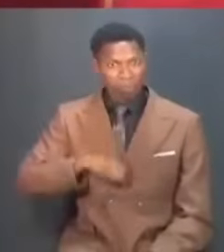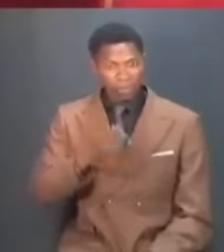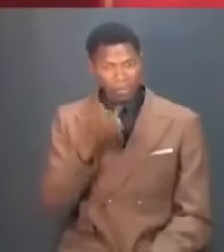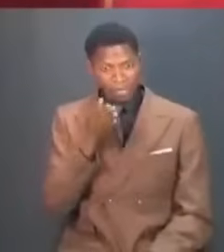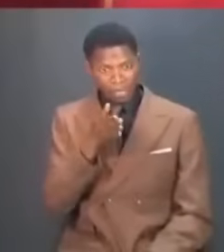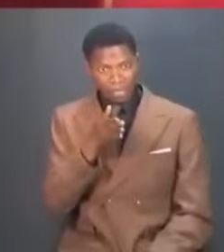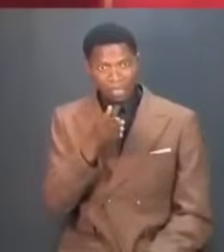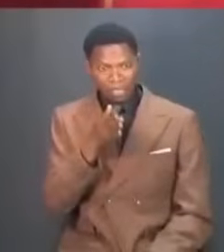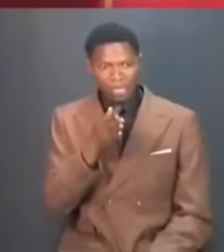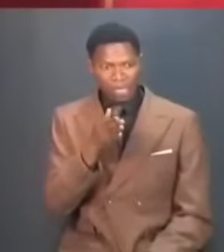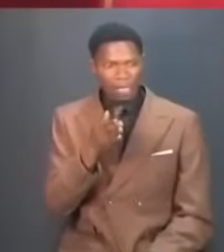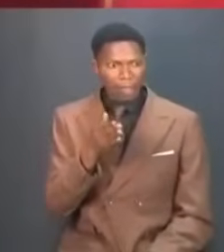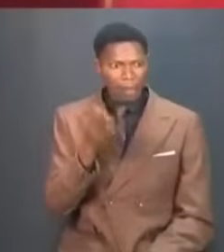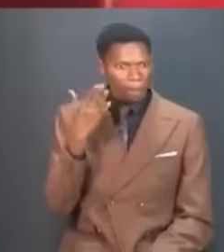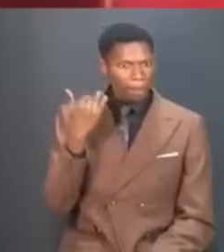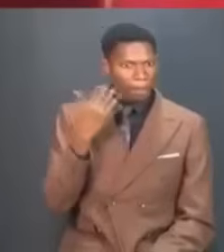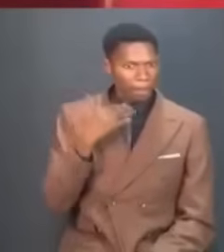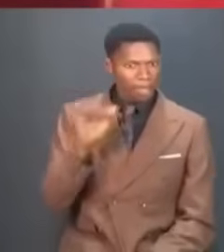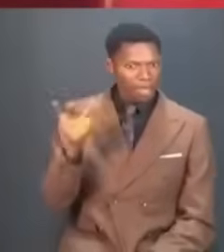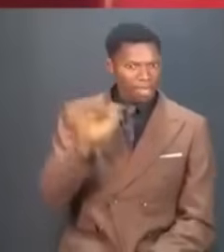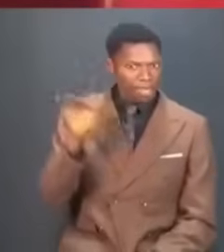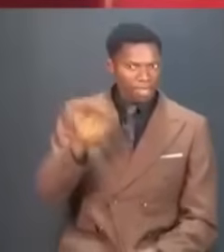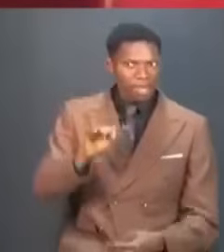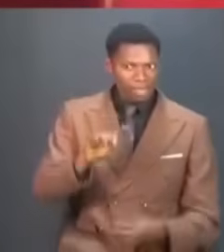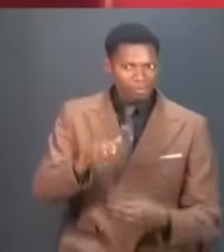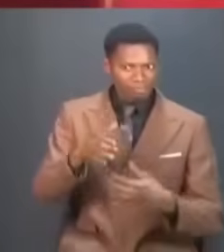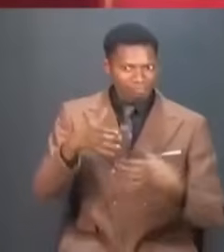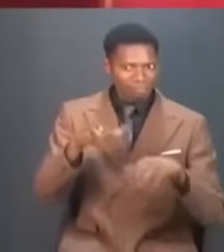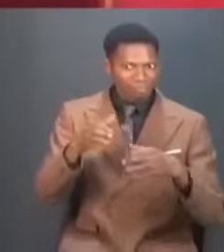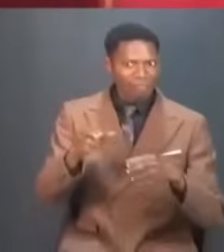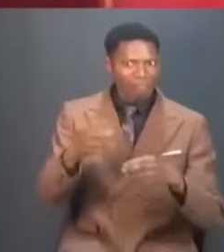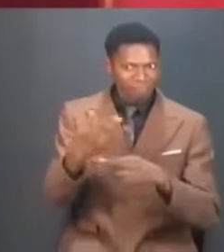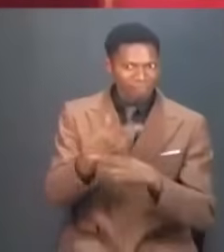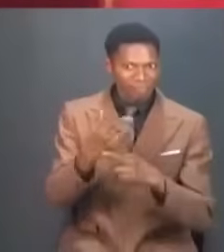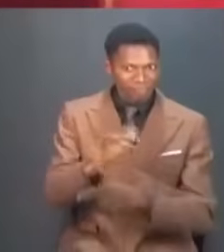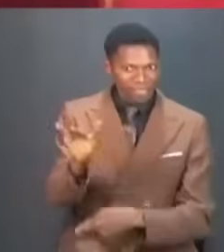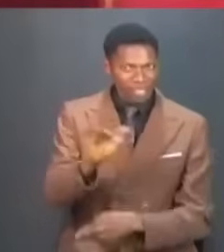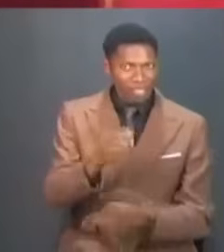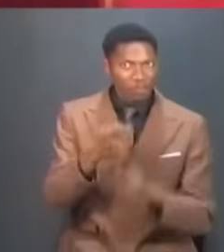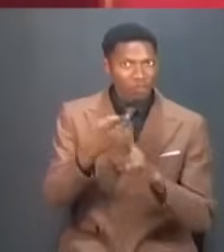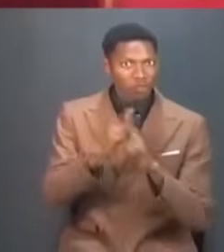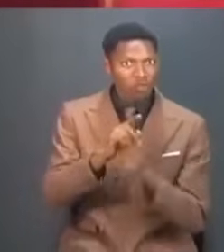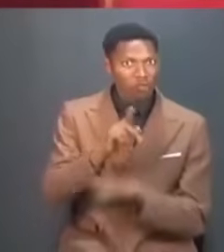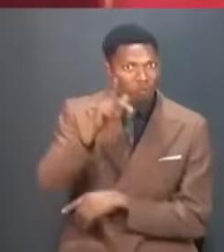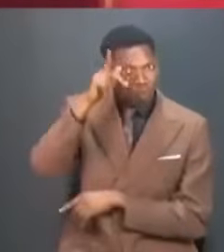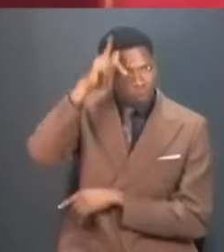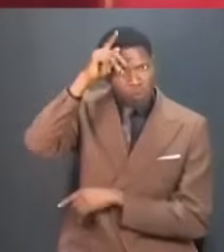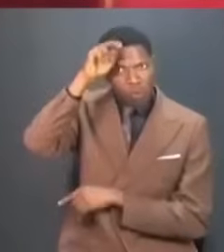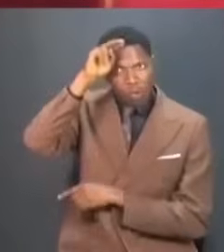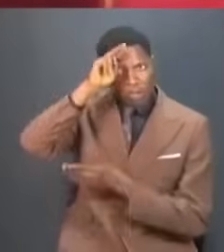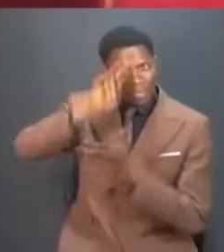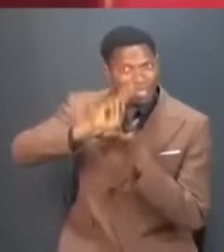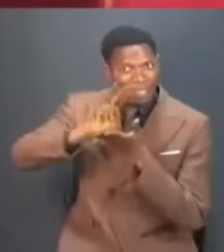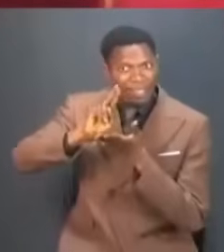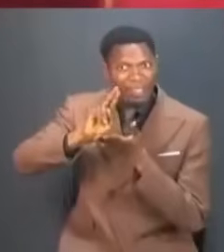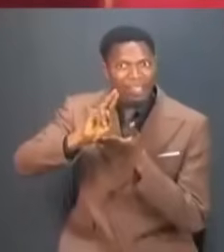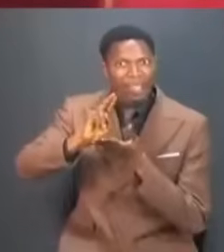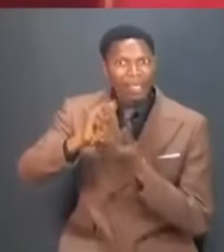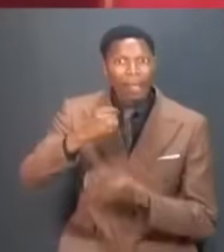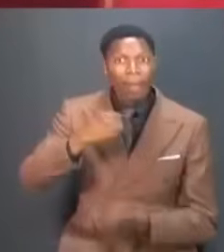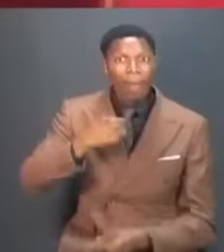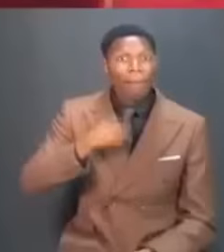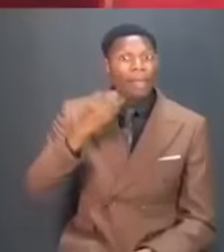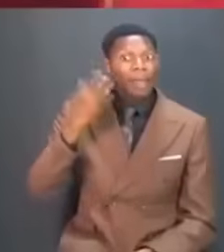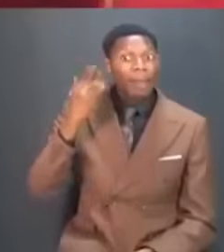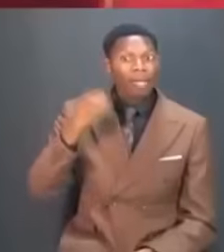my classmate from Kwame Nkrumah University of Science and Technology. And when I was the electoral